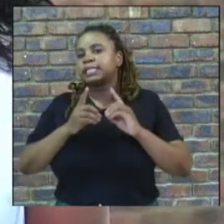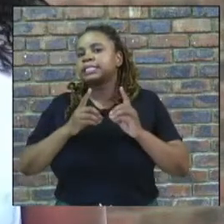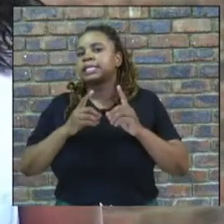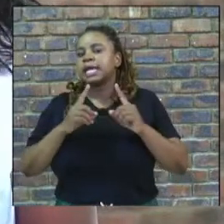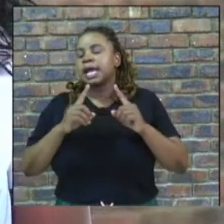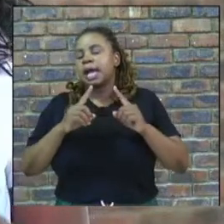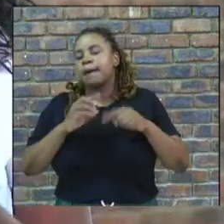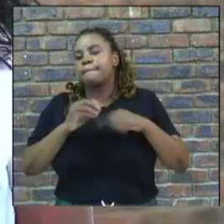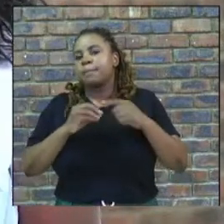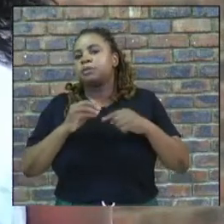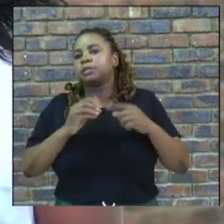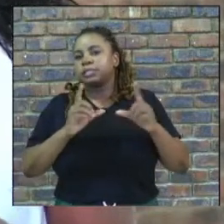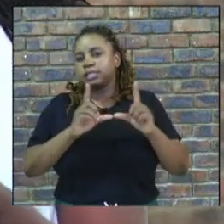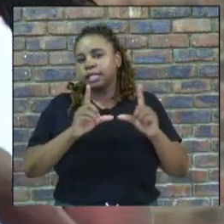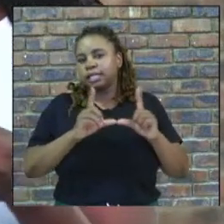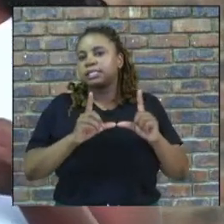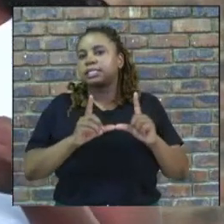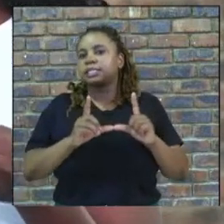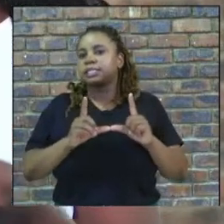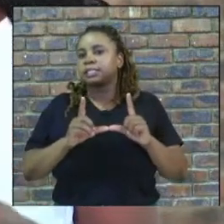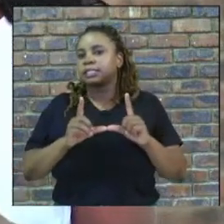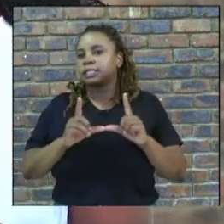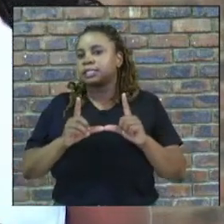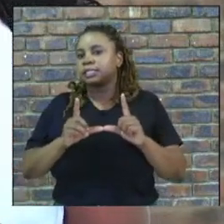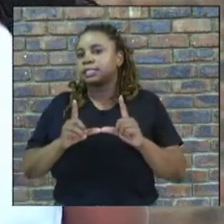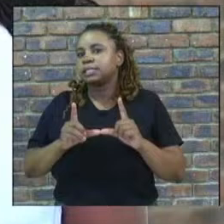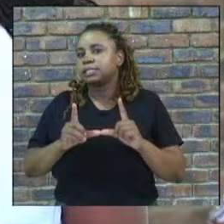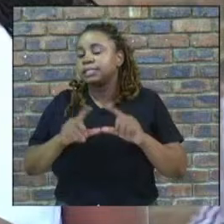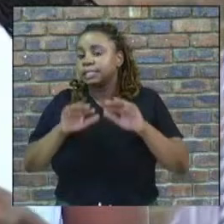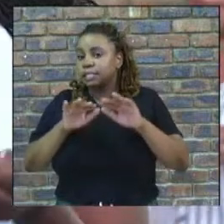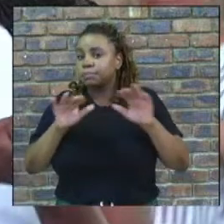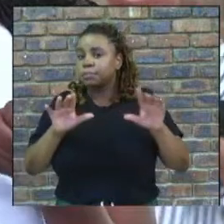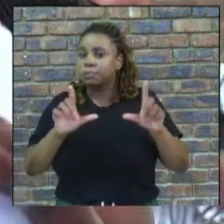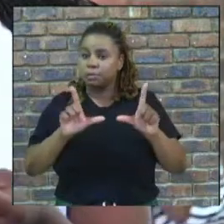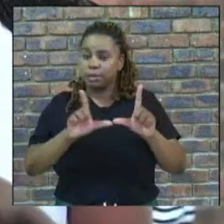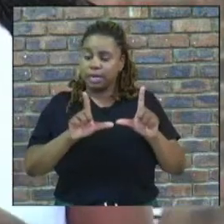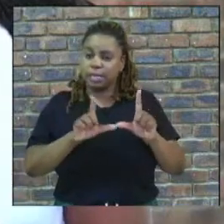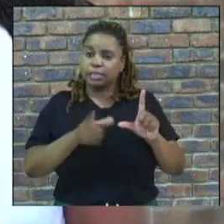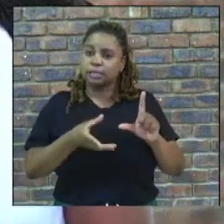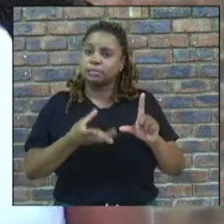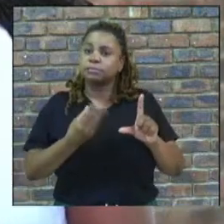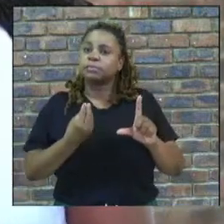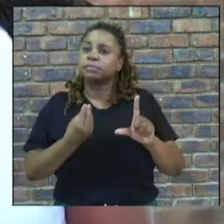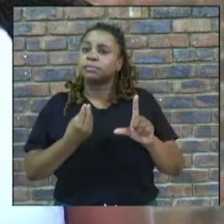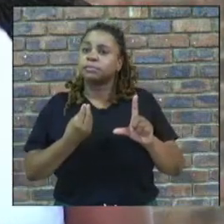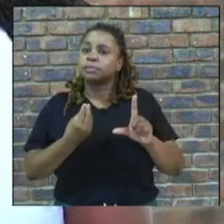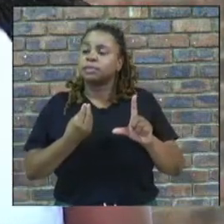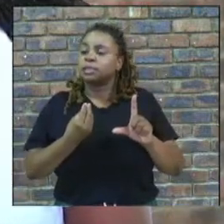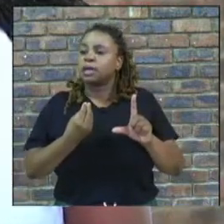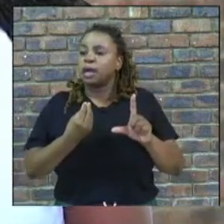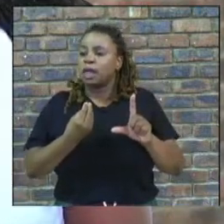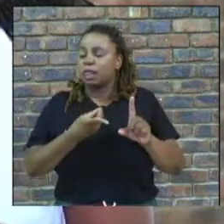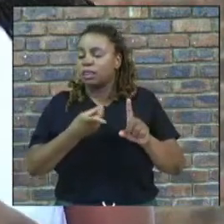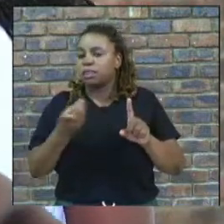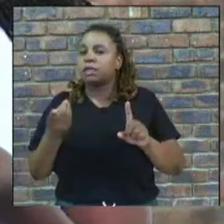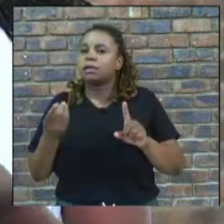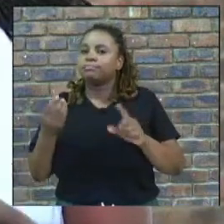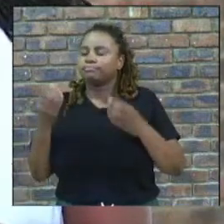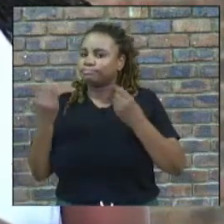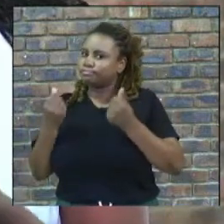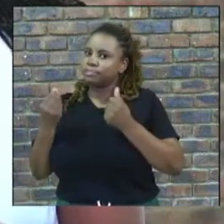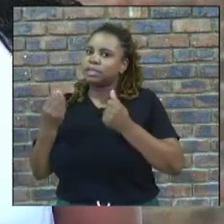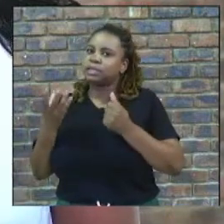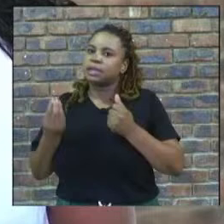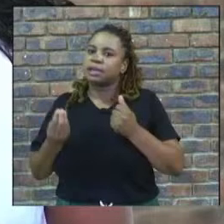license eo batho ha ba tlo e thola e tla be sa batle tšhelete e ngata. Ho tla bo